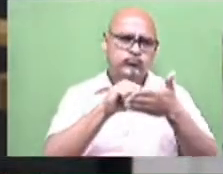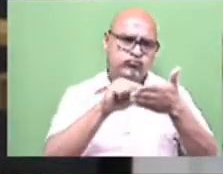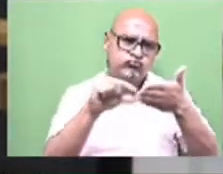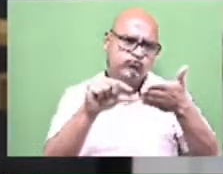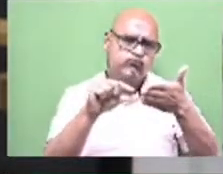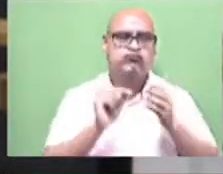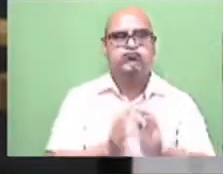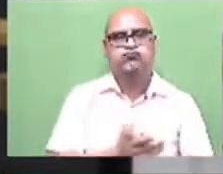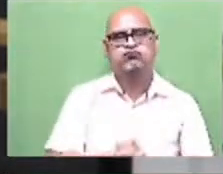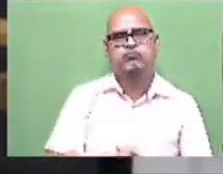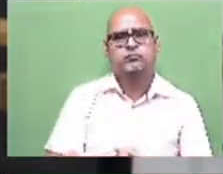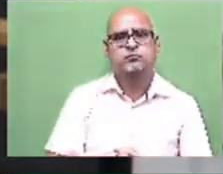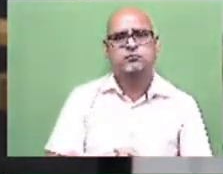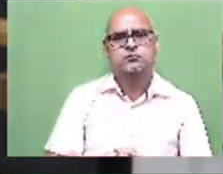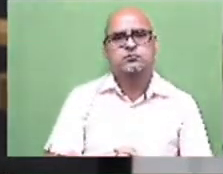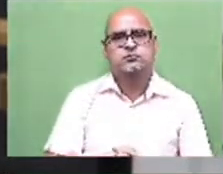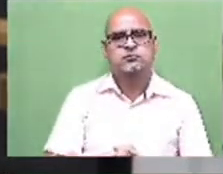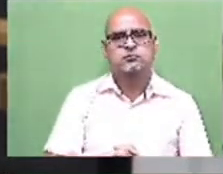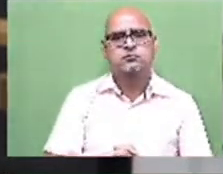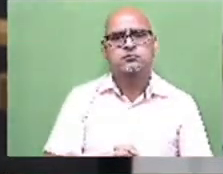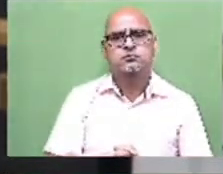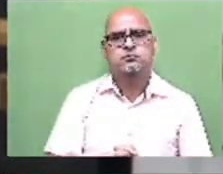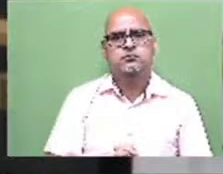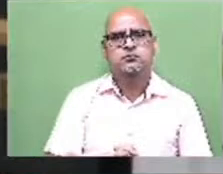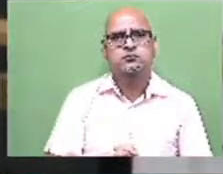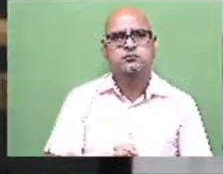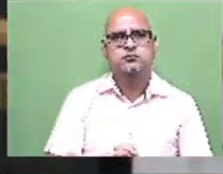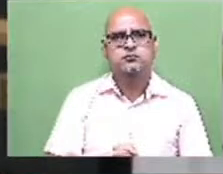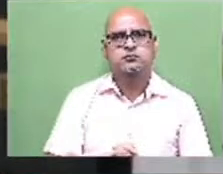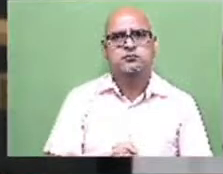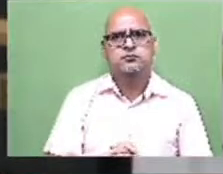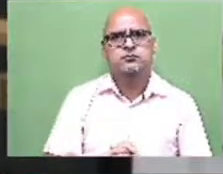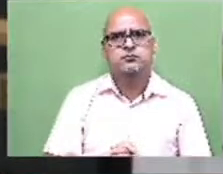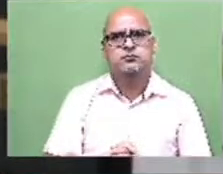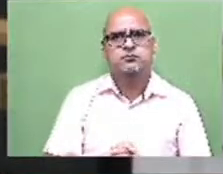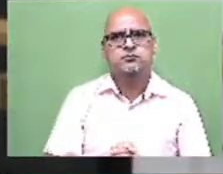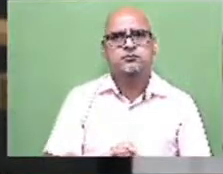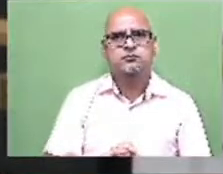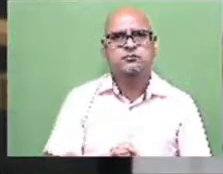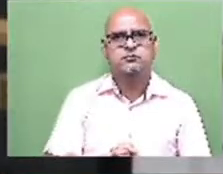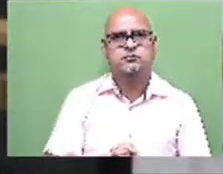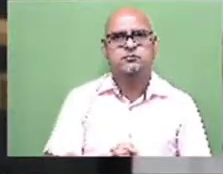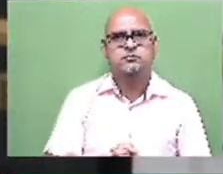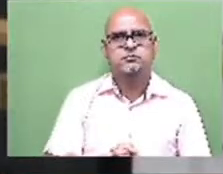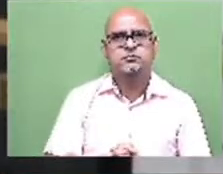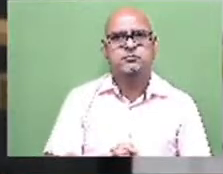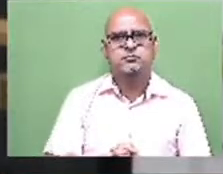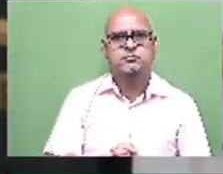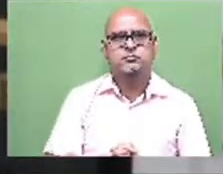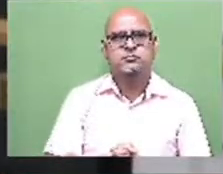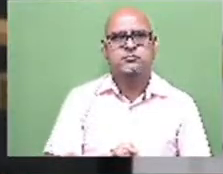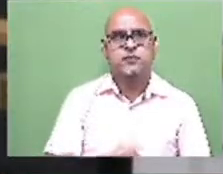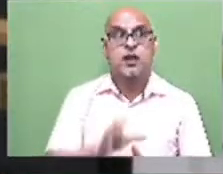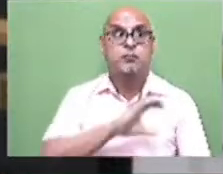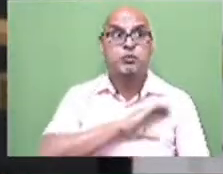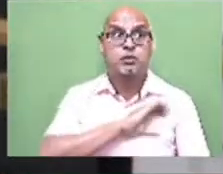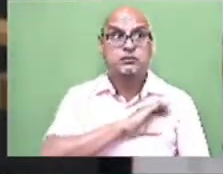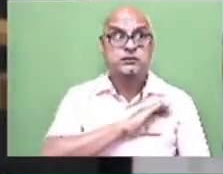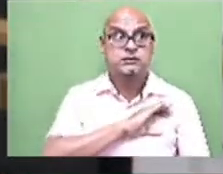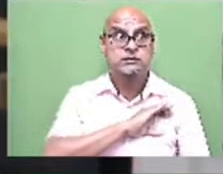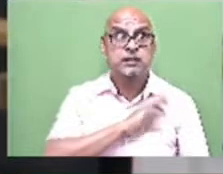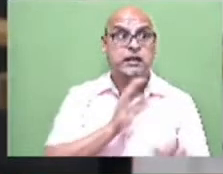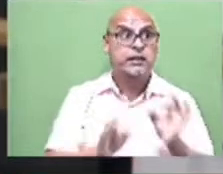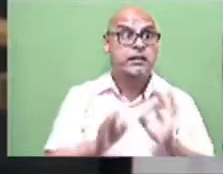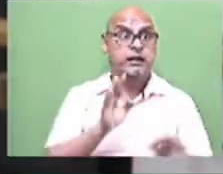to satisfy himself of in terms of before he enforces the regulation. And I see that the